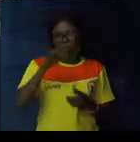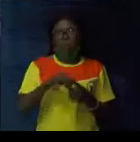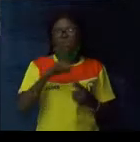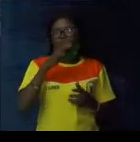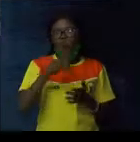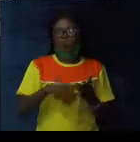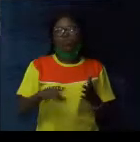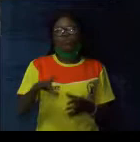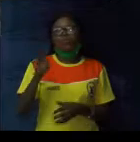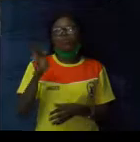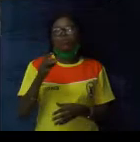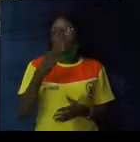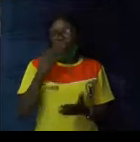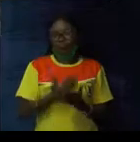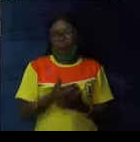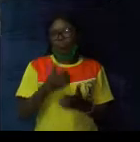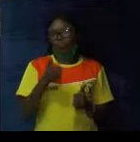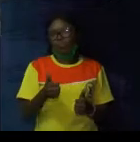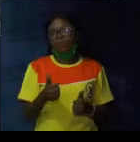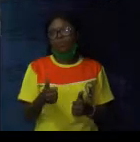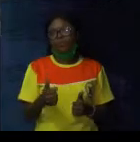what you selected. Good job you.